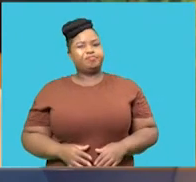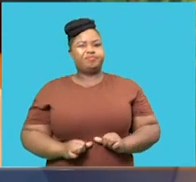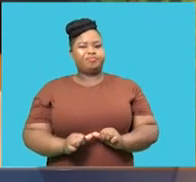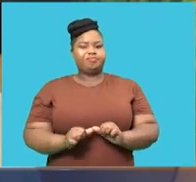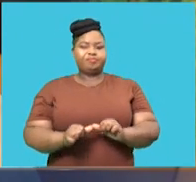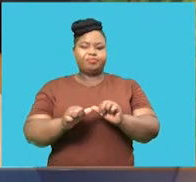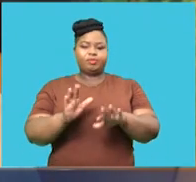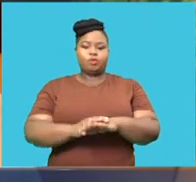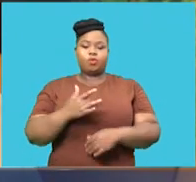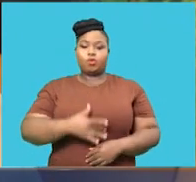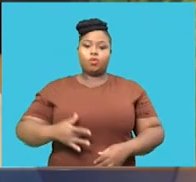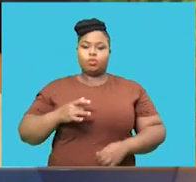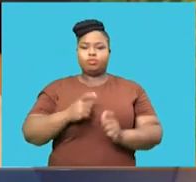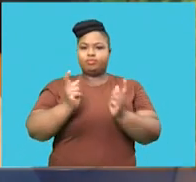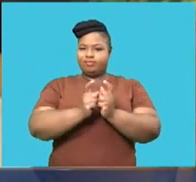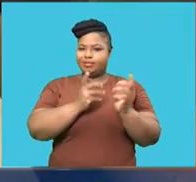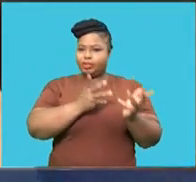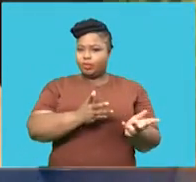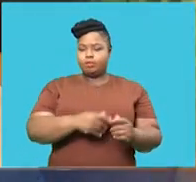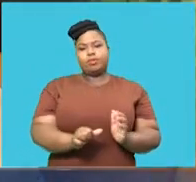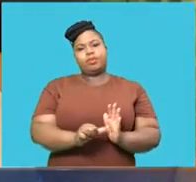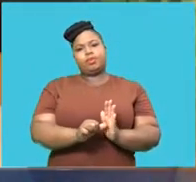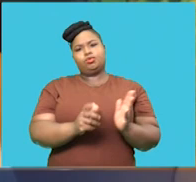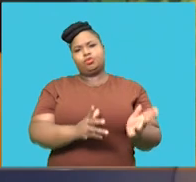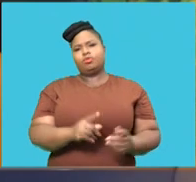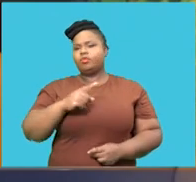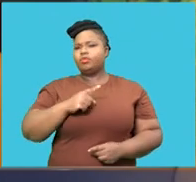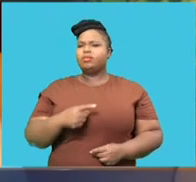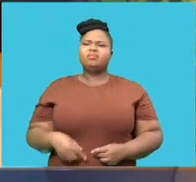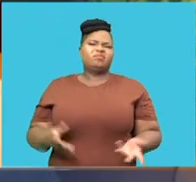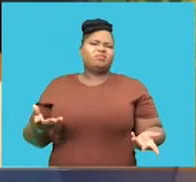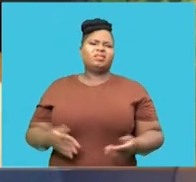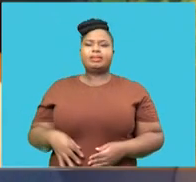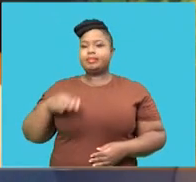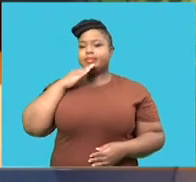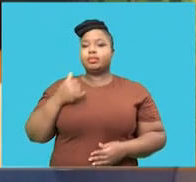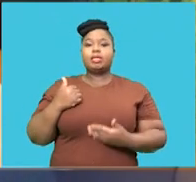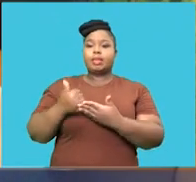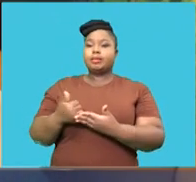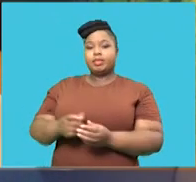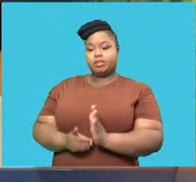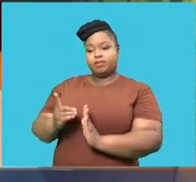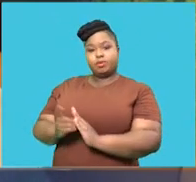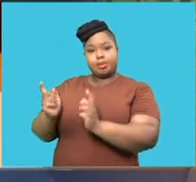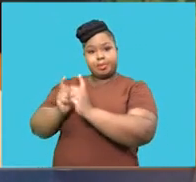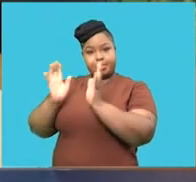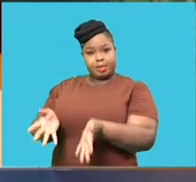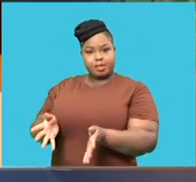continuous tournaments like these ones, they are important because also it doesn't only help develop the game itself,